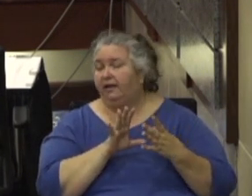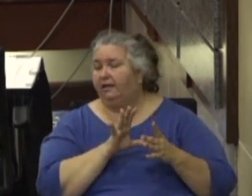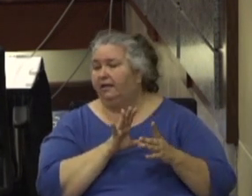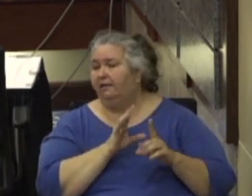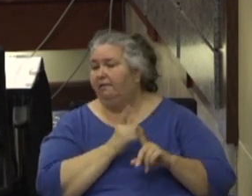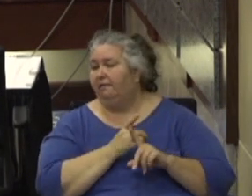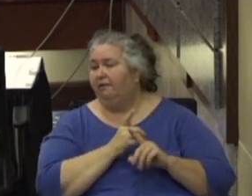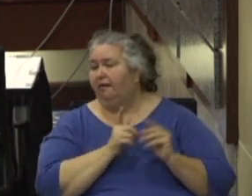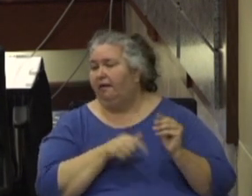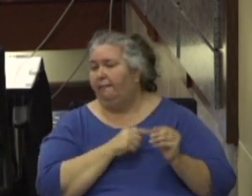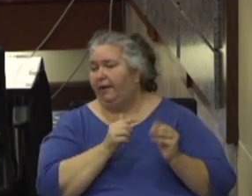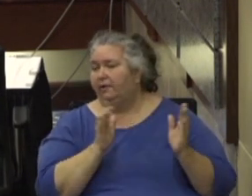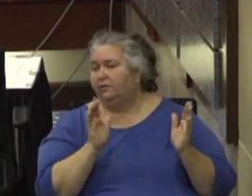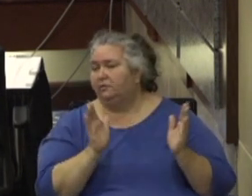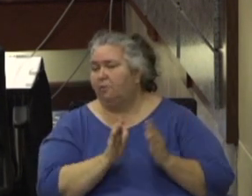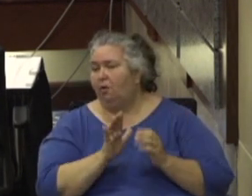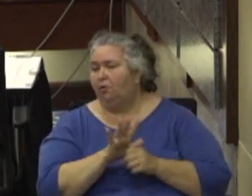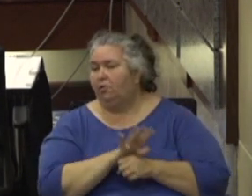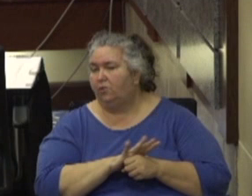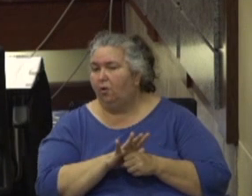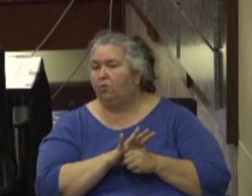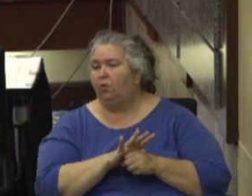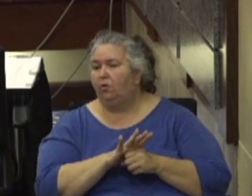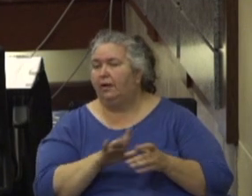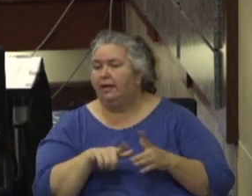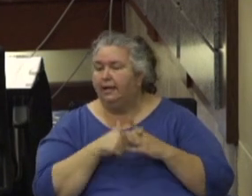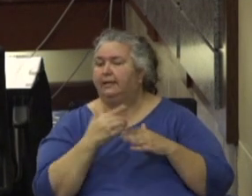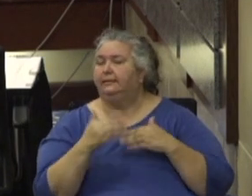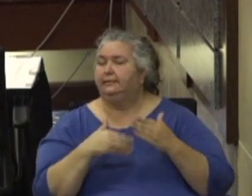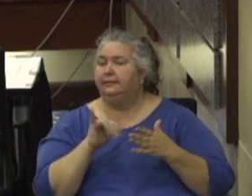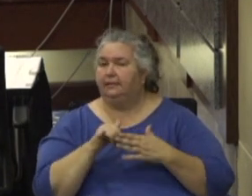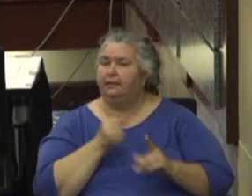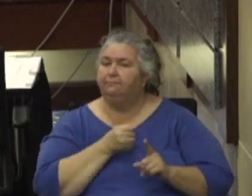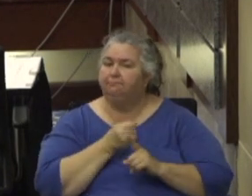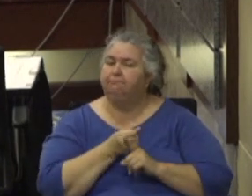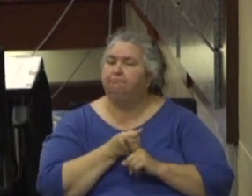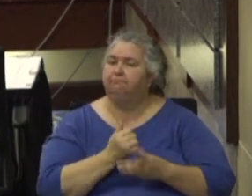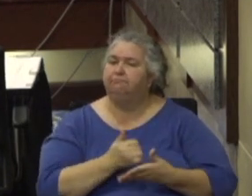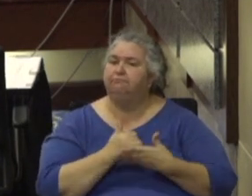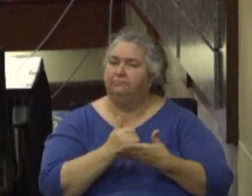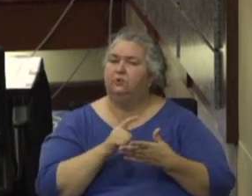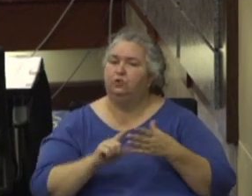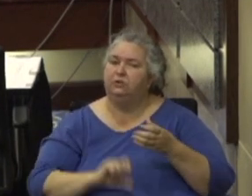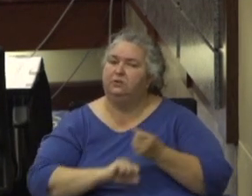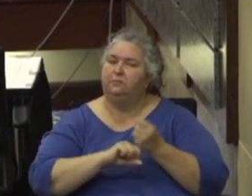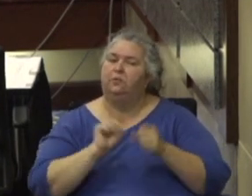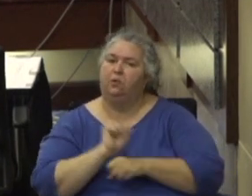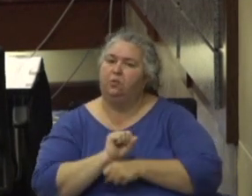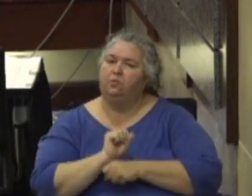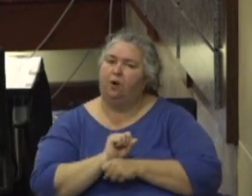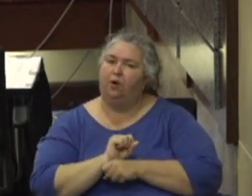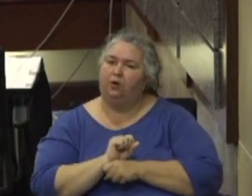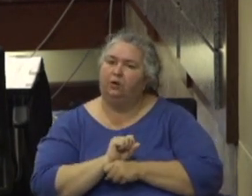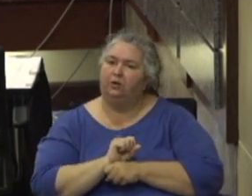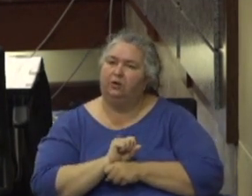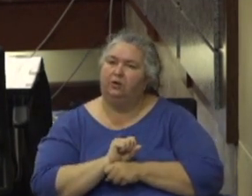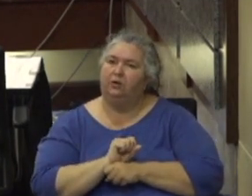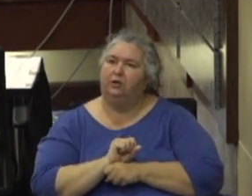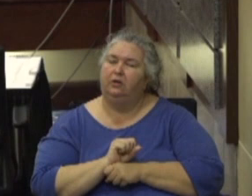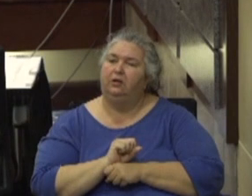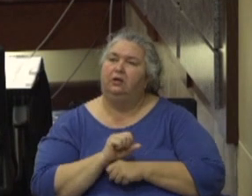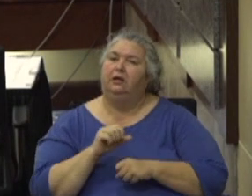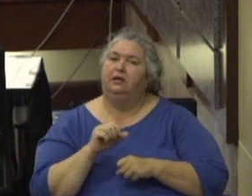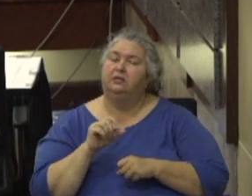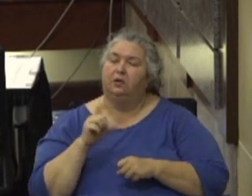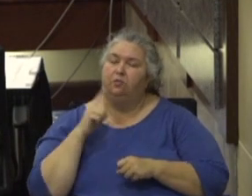about smaller local initiatives that could be impactful to supplement the work of the federal aid that's out there. And so we